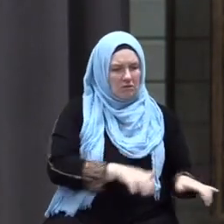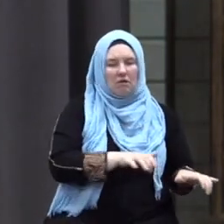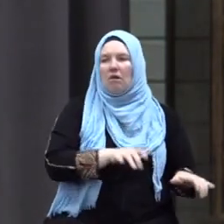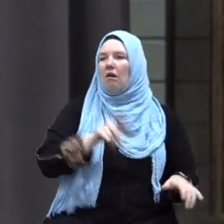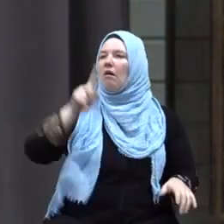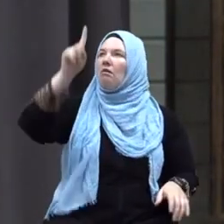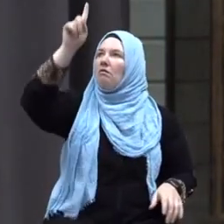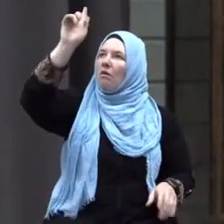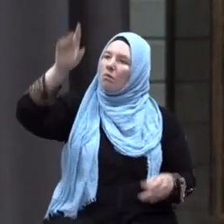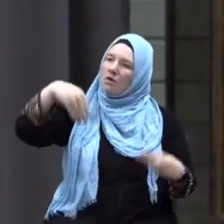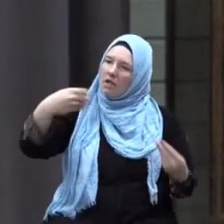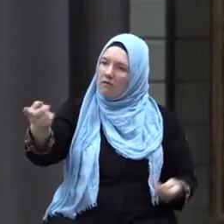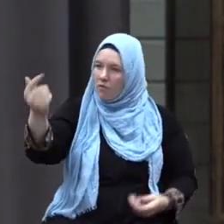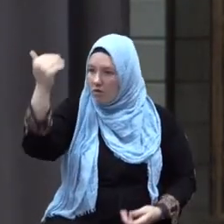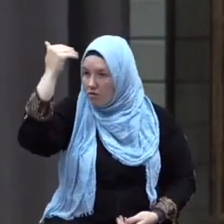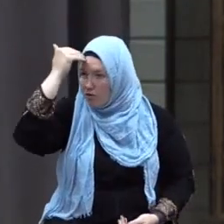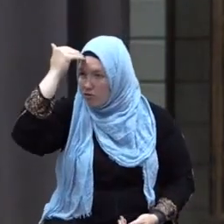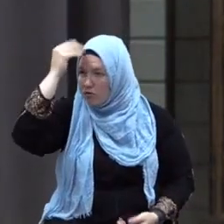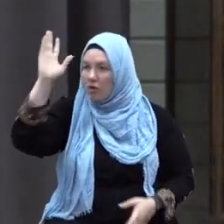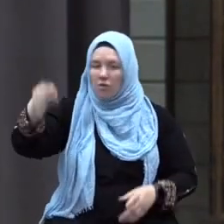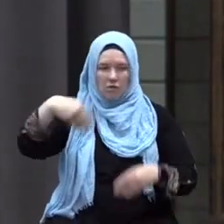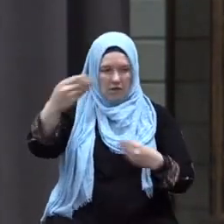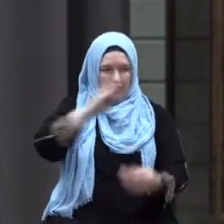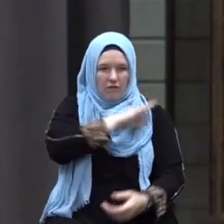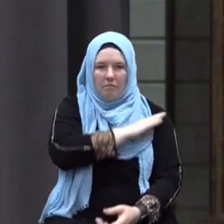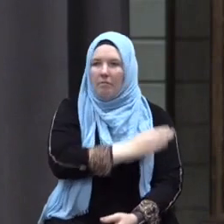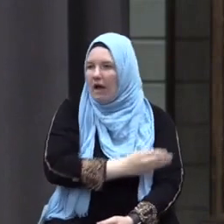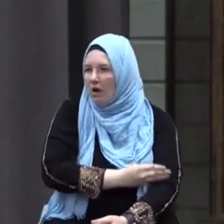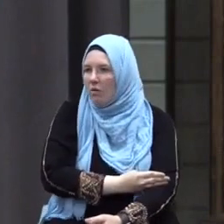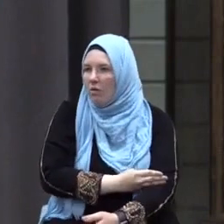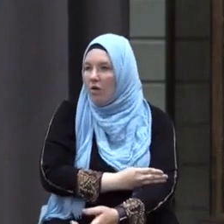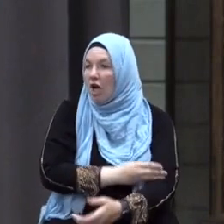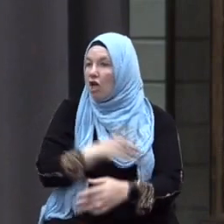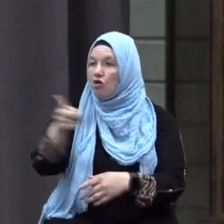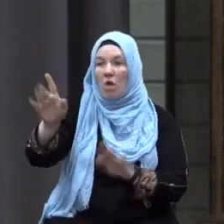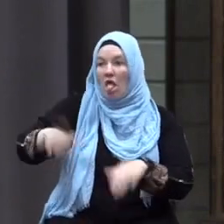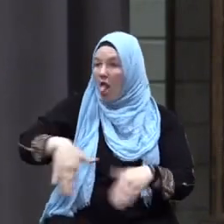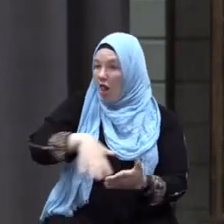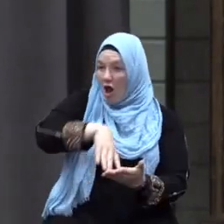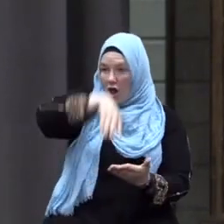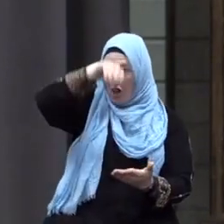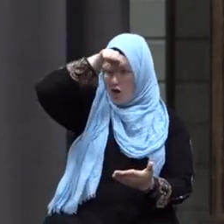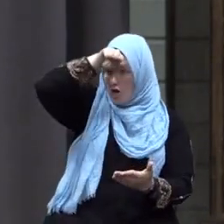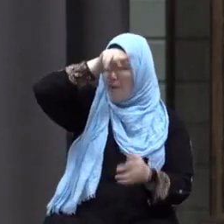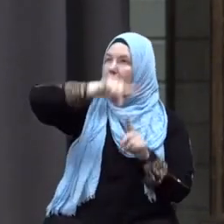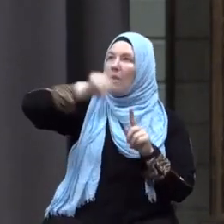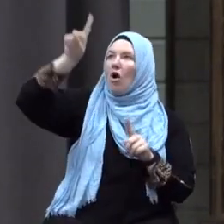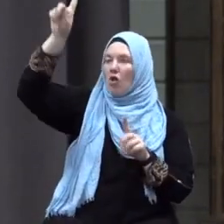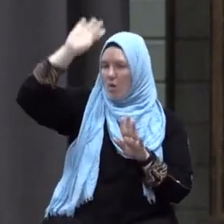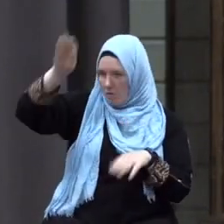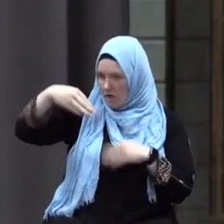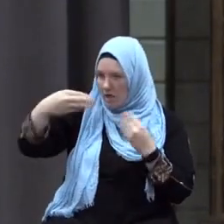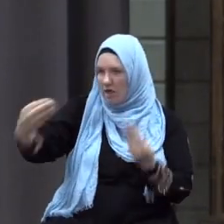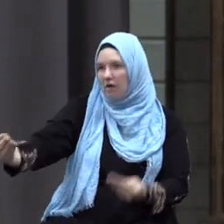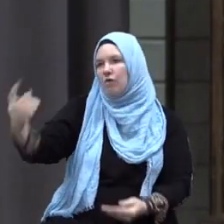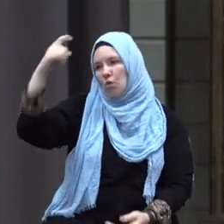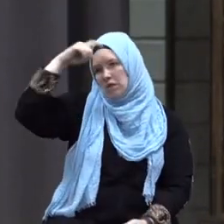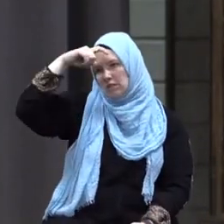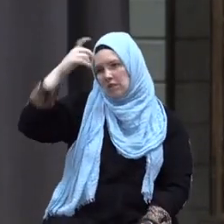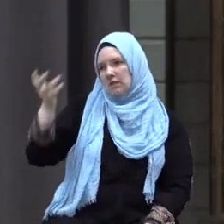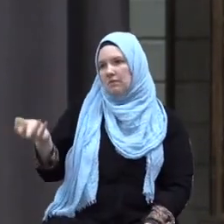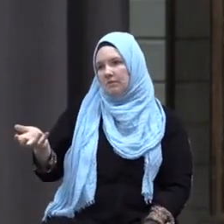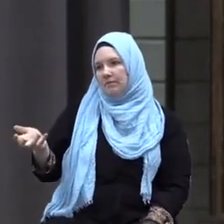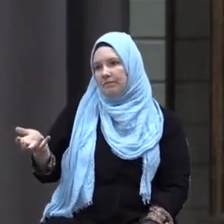the knowledge and the power that you don't have. So if we are seeking dignity, which I think we